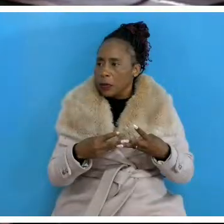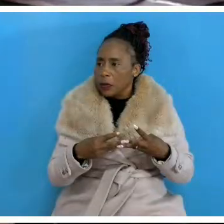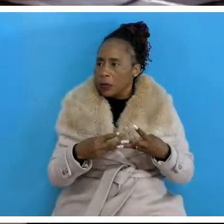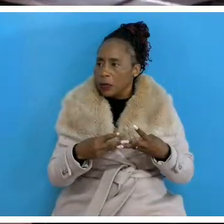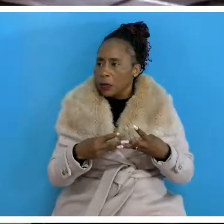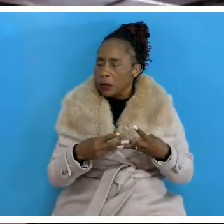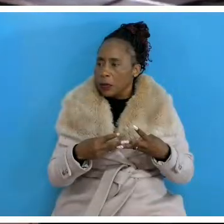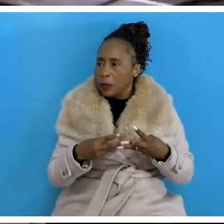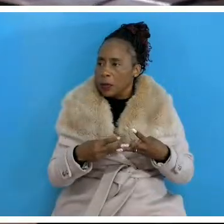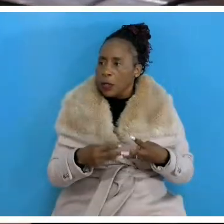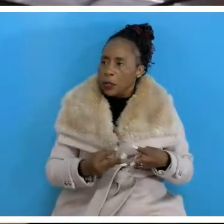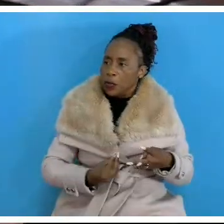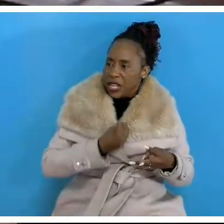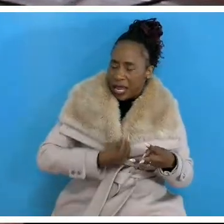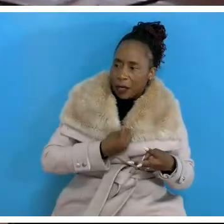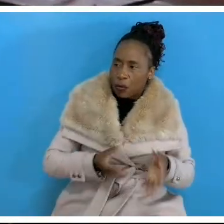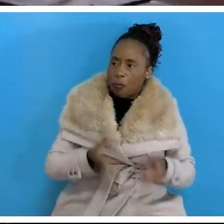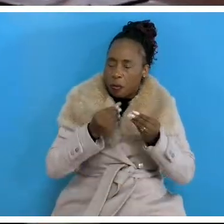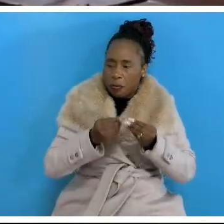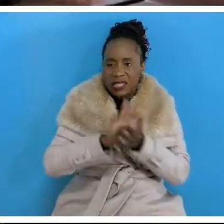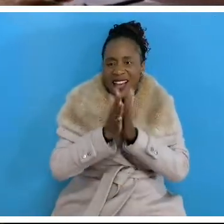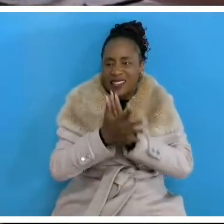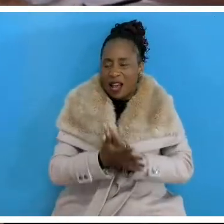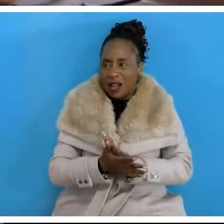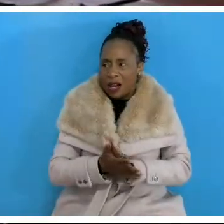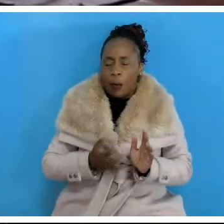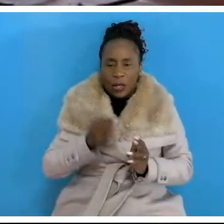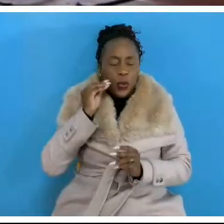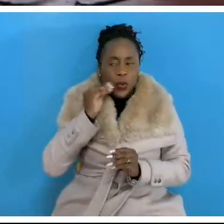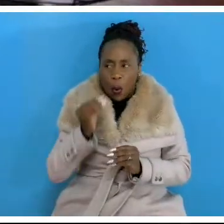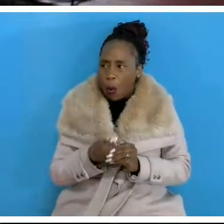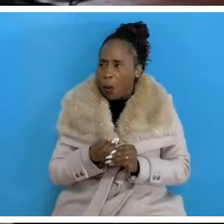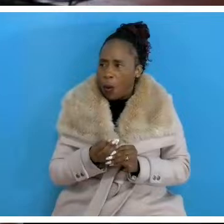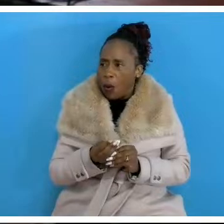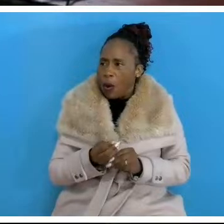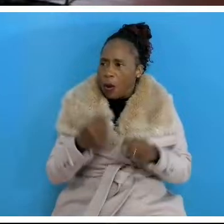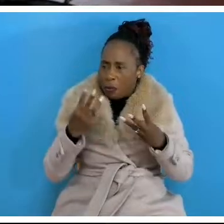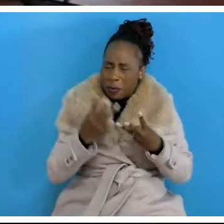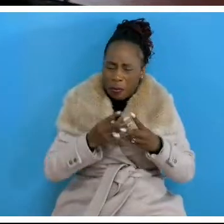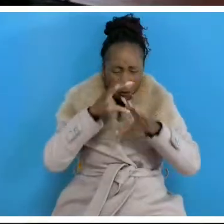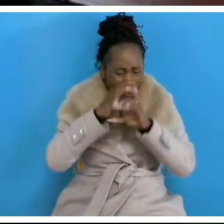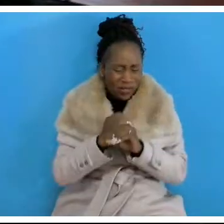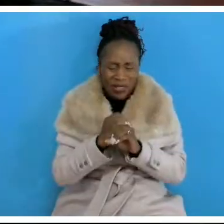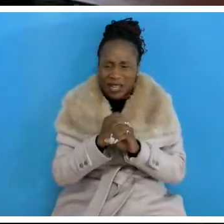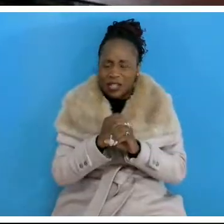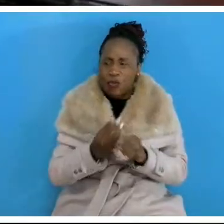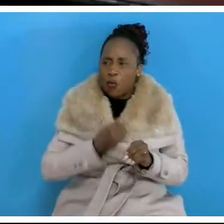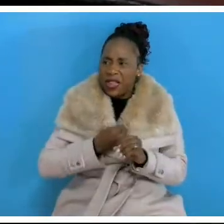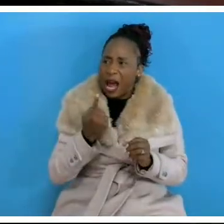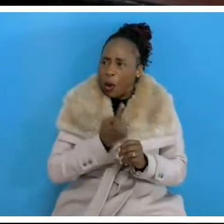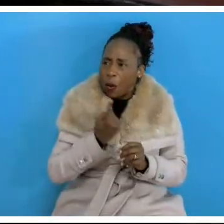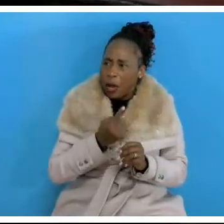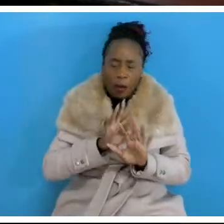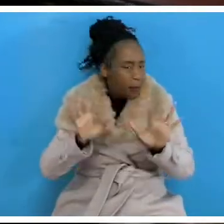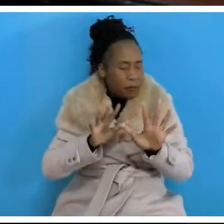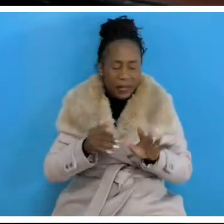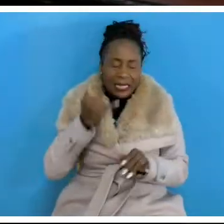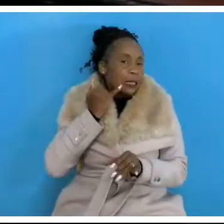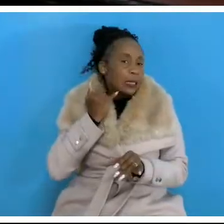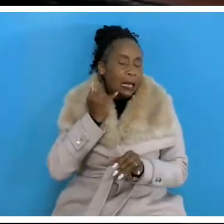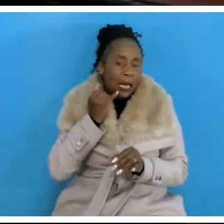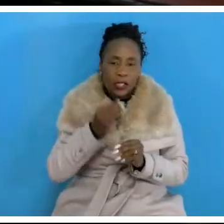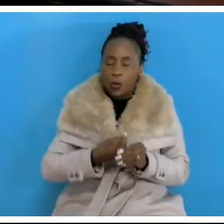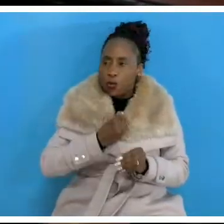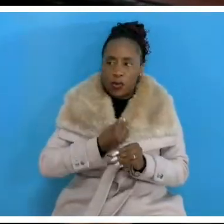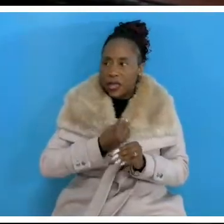to get SASSA. So I want to know, you people must not just concentrate on the youth. I'm not jealous of the youth. I've been